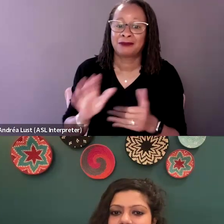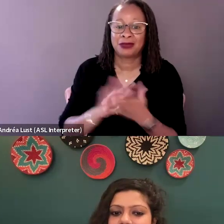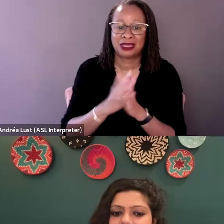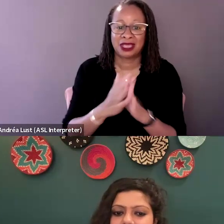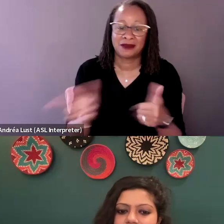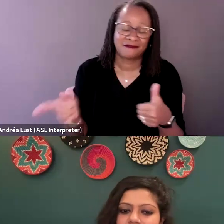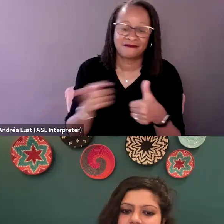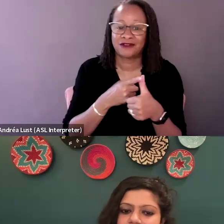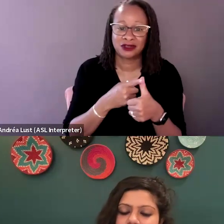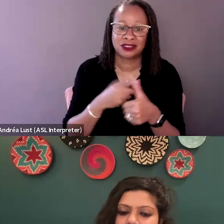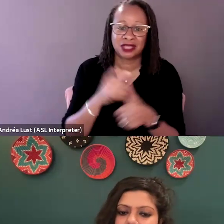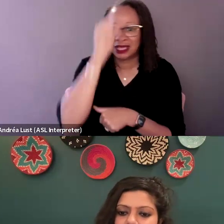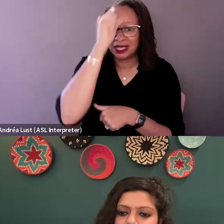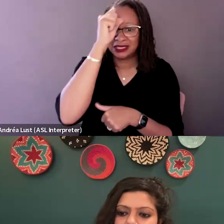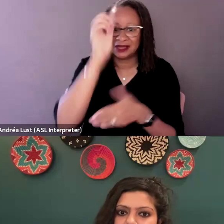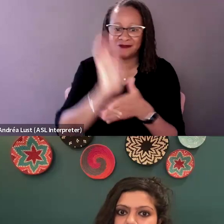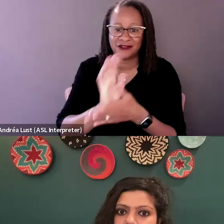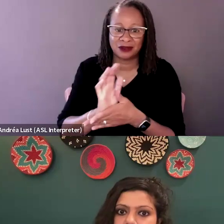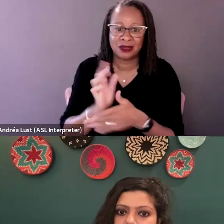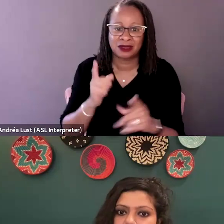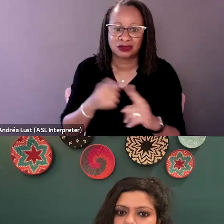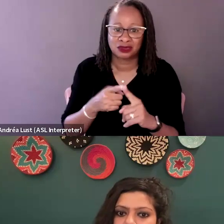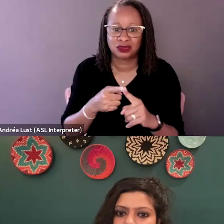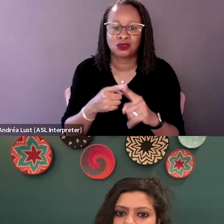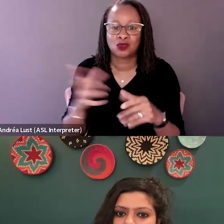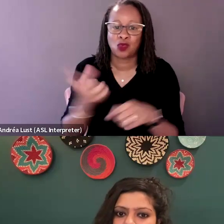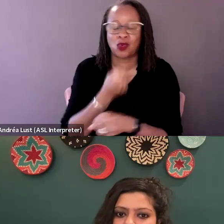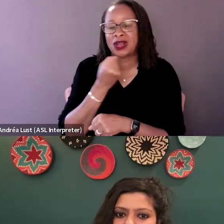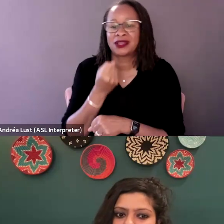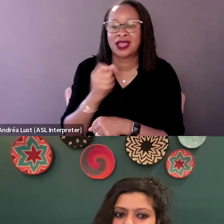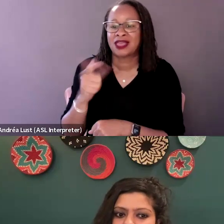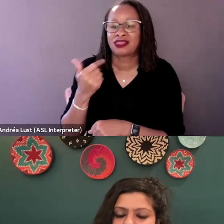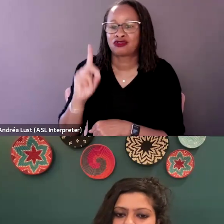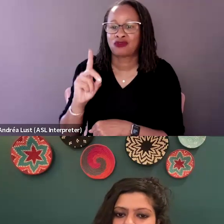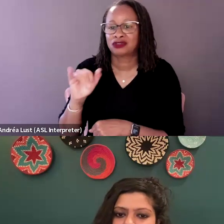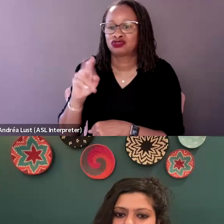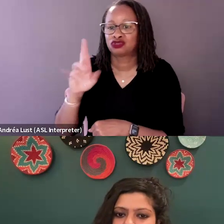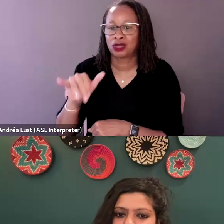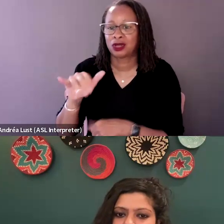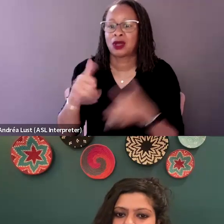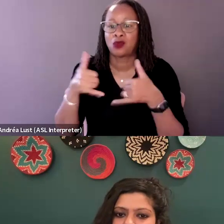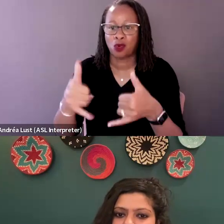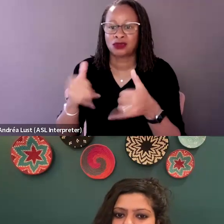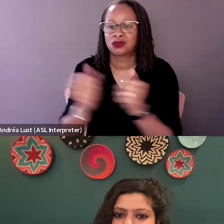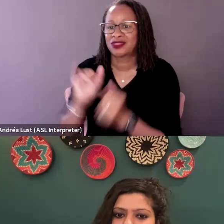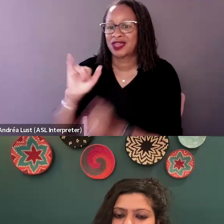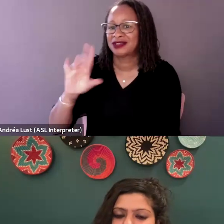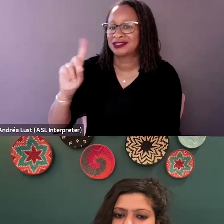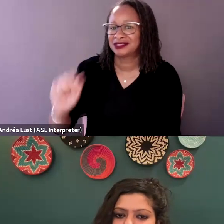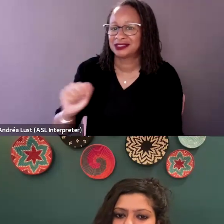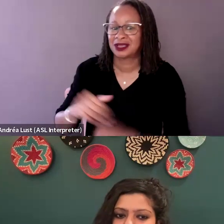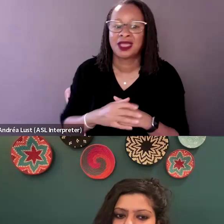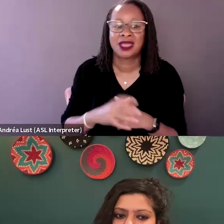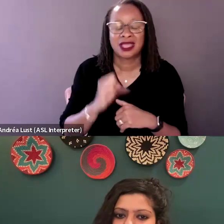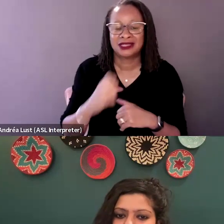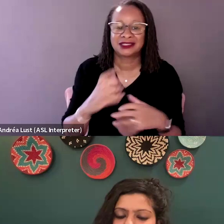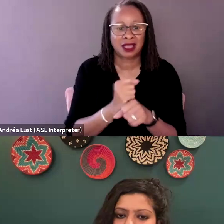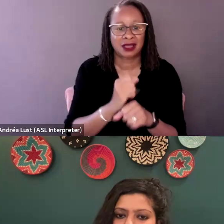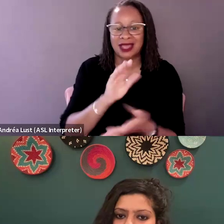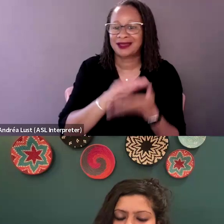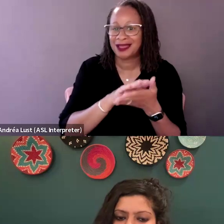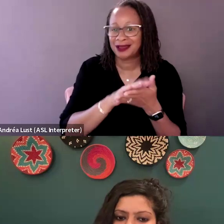even in those 3.5 minutes, was very fascinating for me. And eventually, Airborne became all that breathes. The